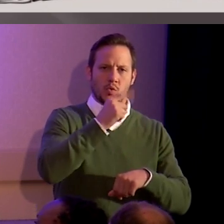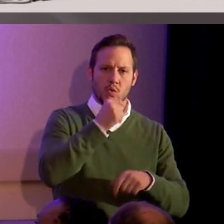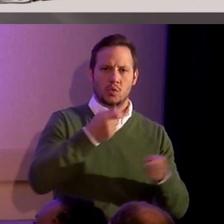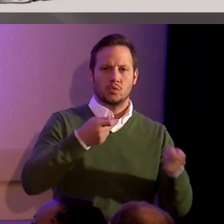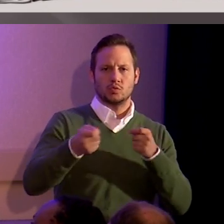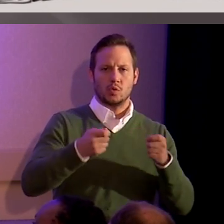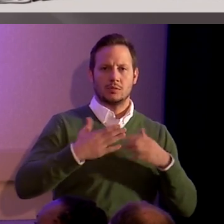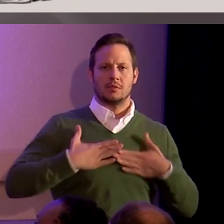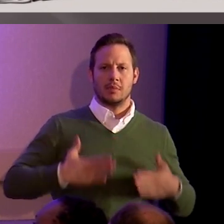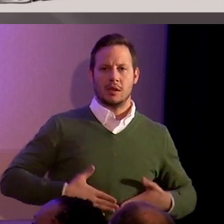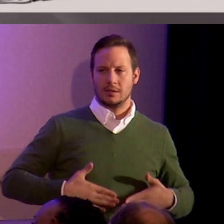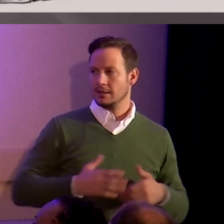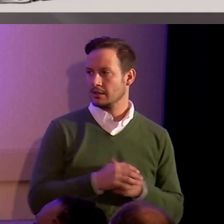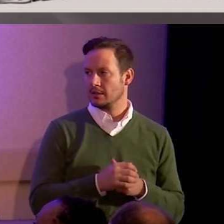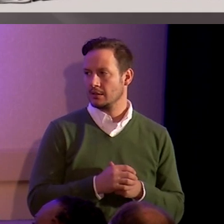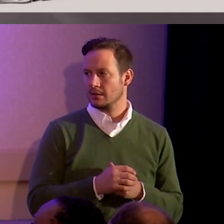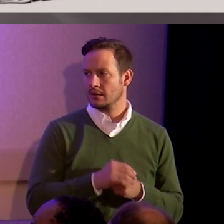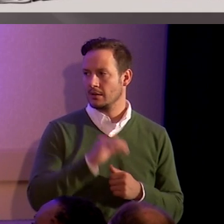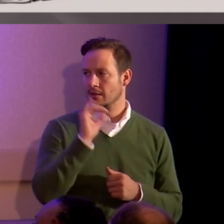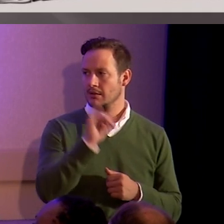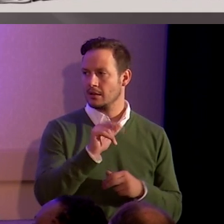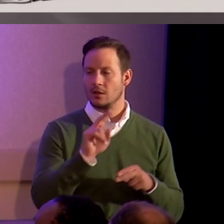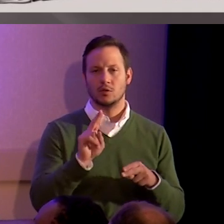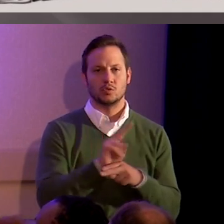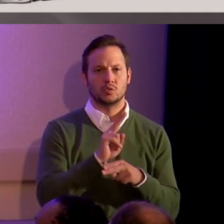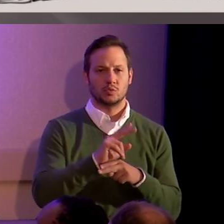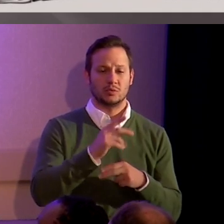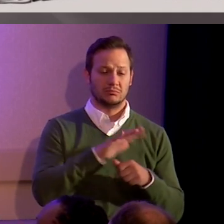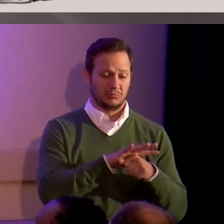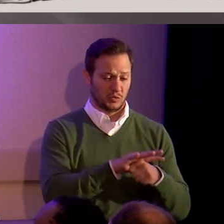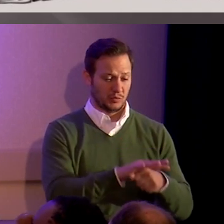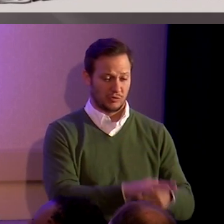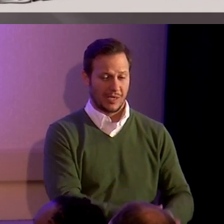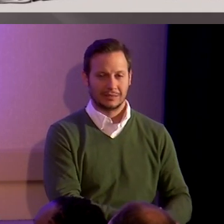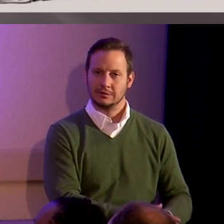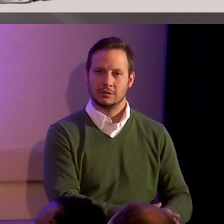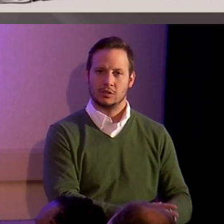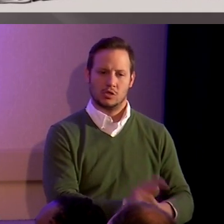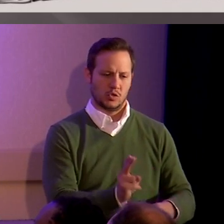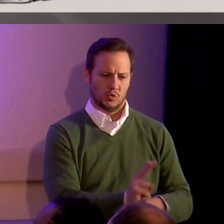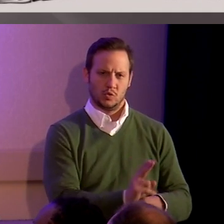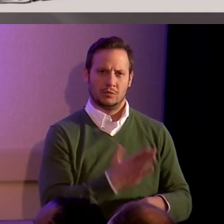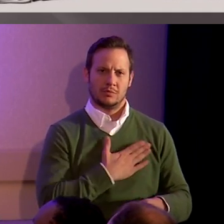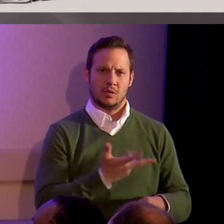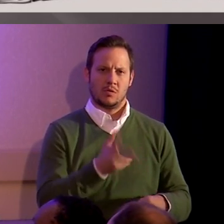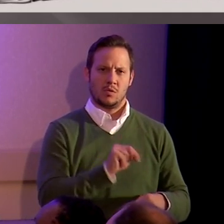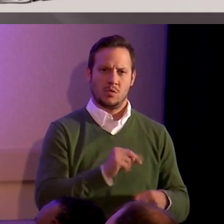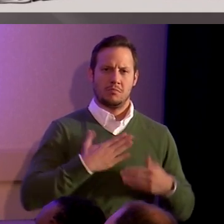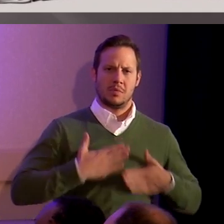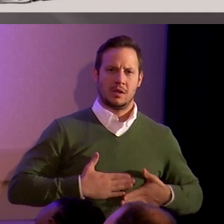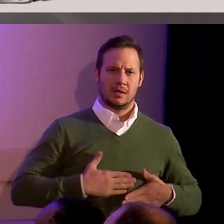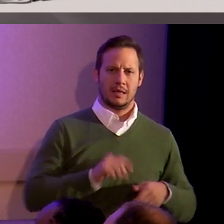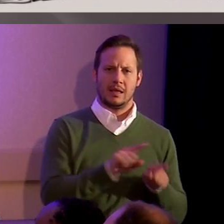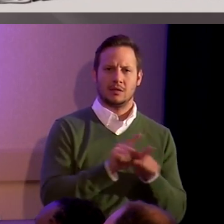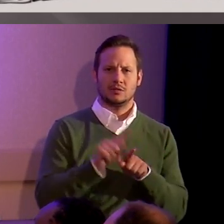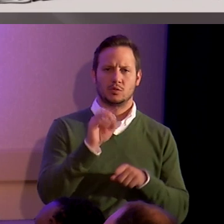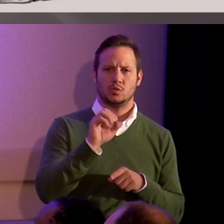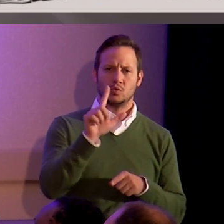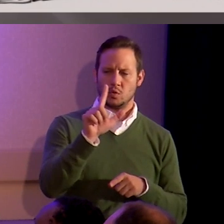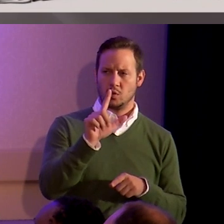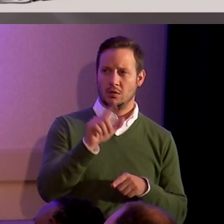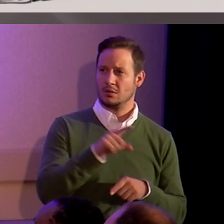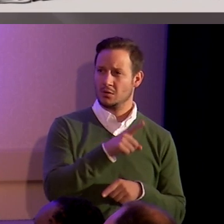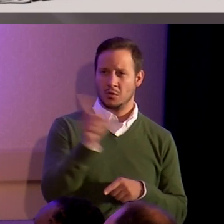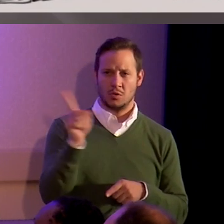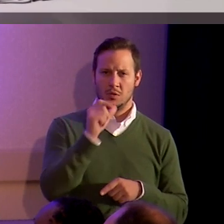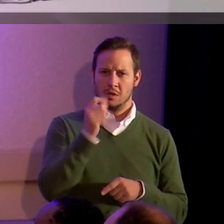the reclamation of a tool used for suppression and an insistence that our bodies are not owned by